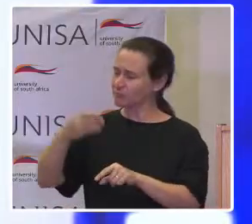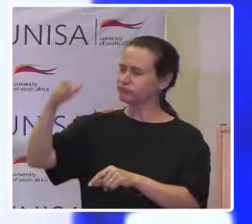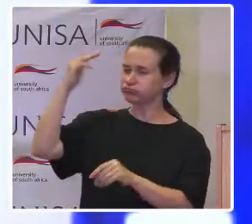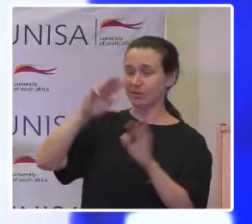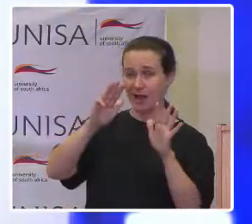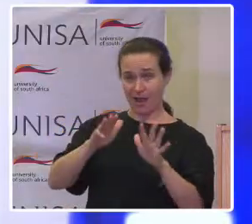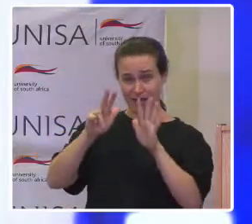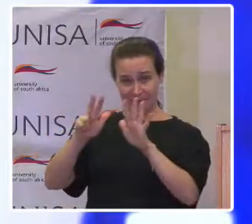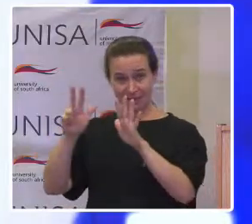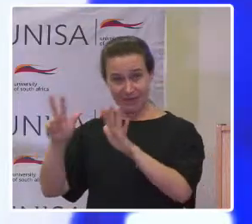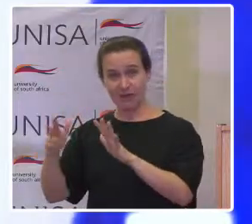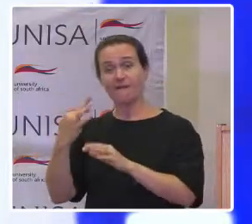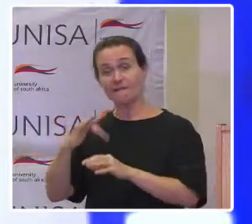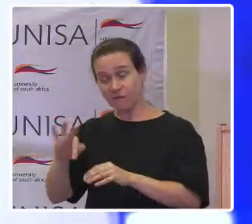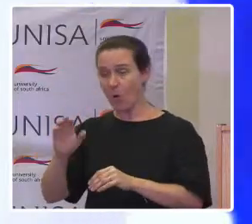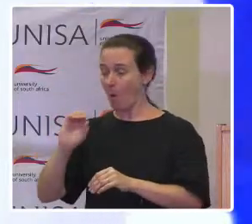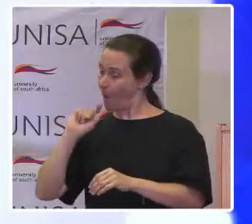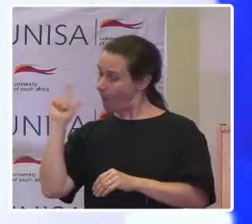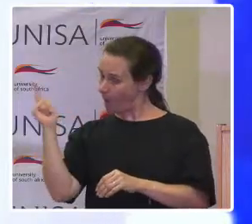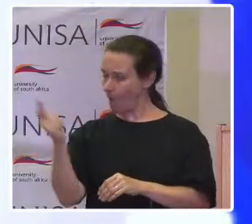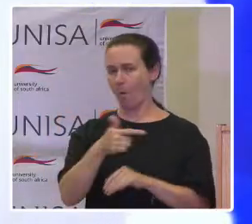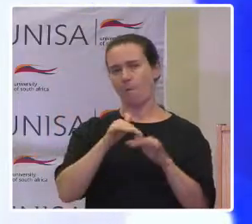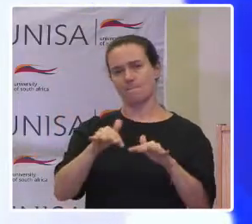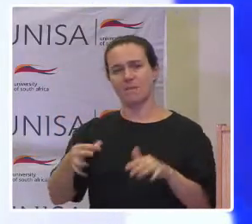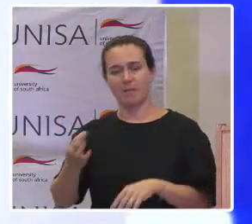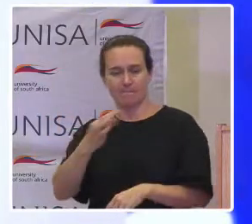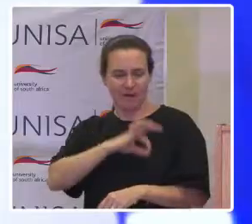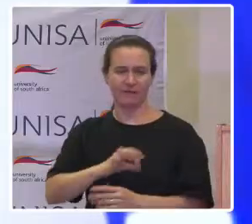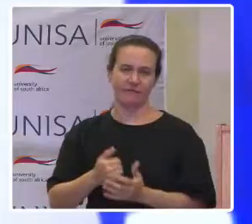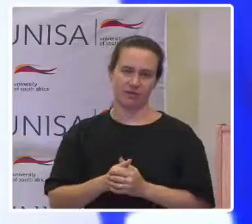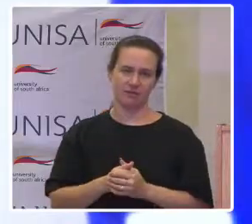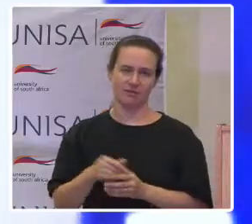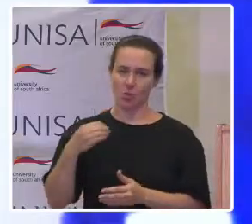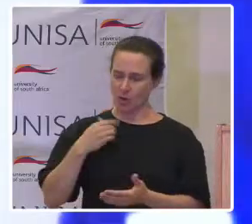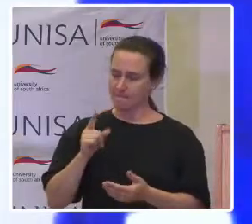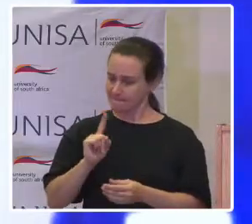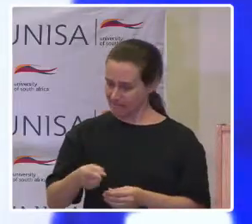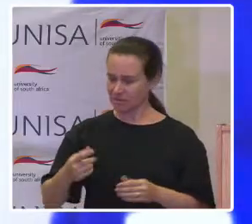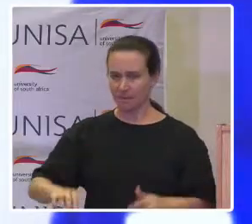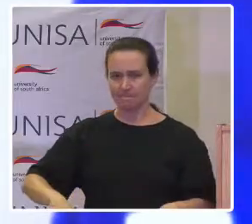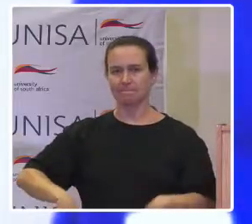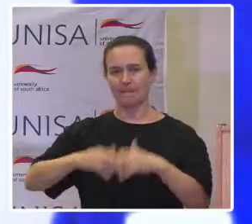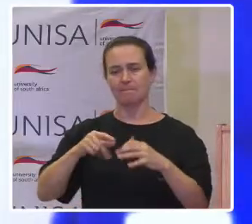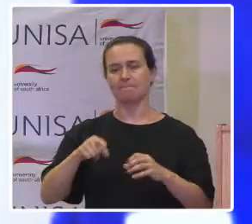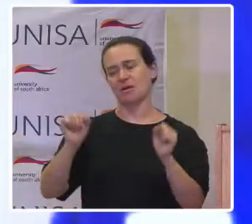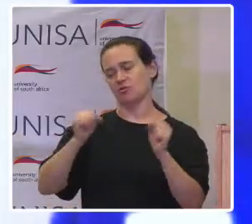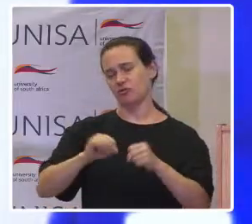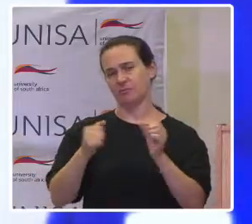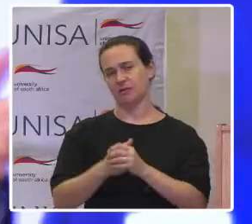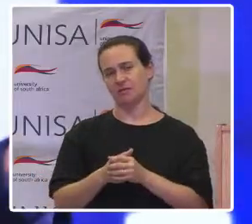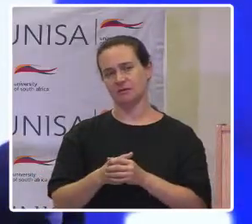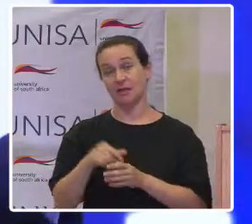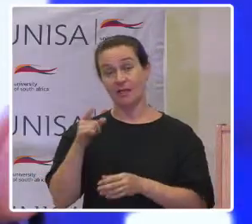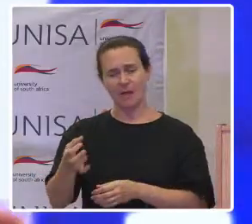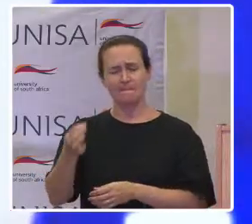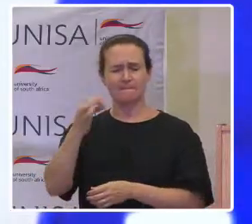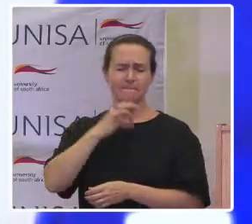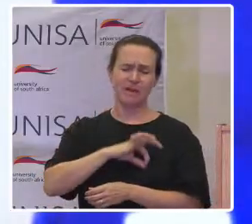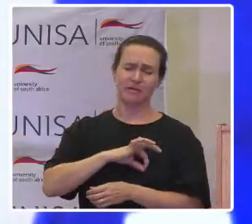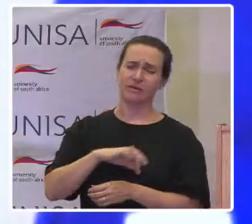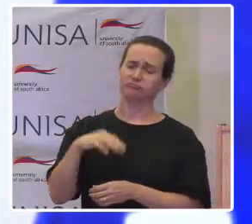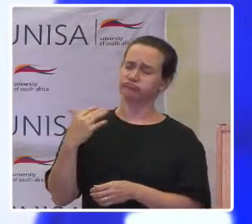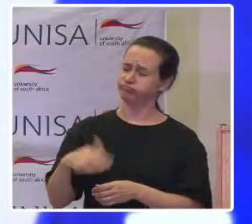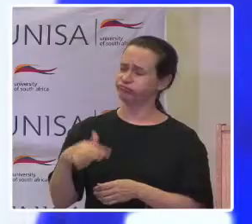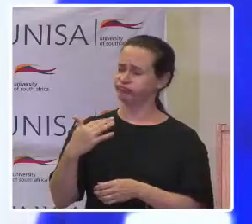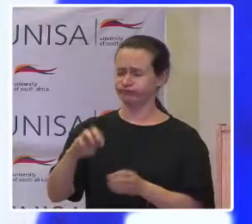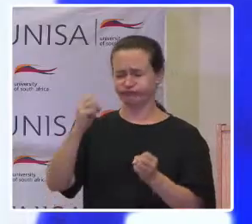that it is for our shared benefit that we come together and implement this agreement. The benefits have, as